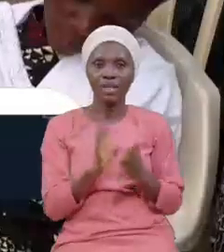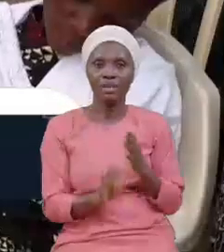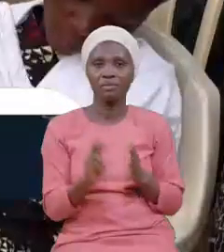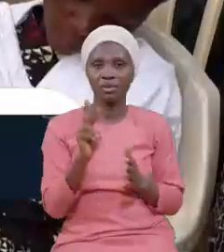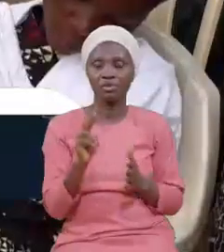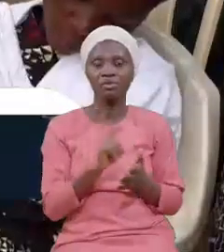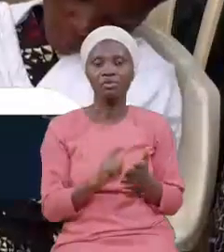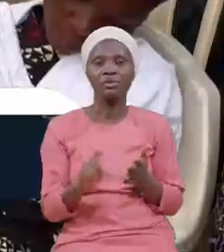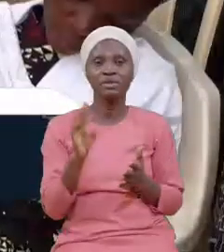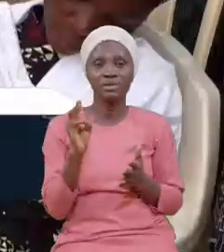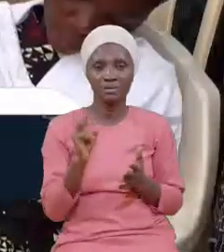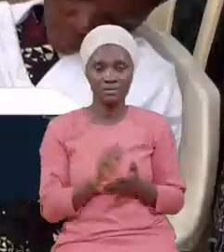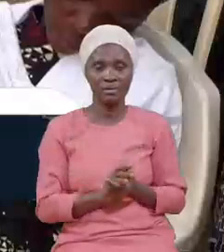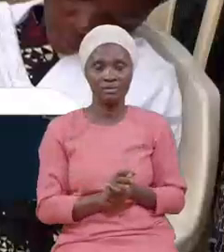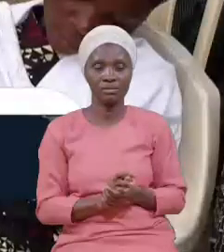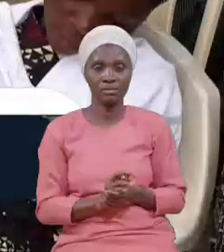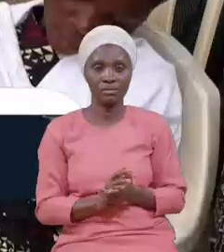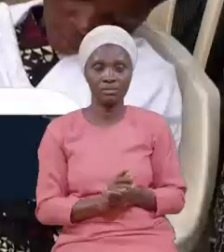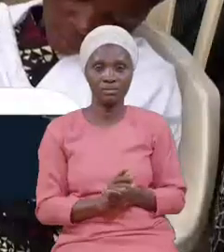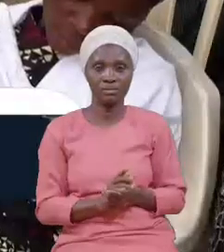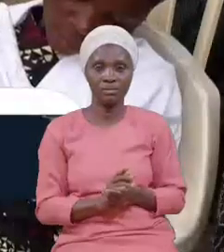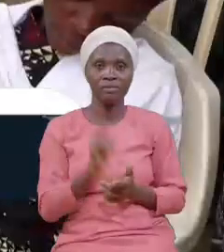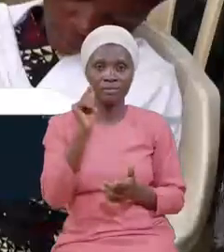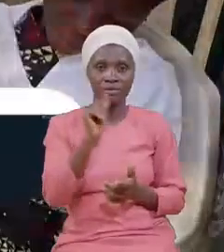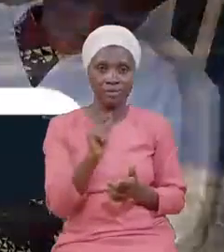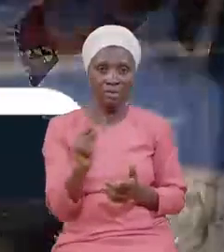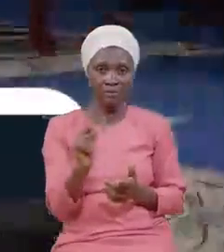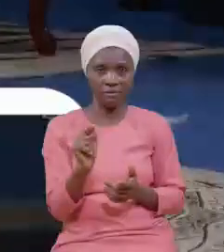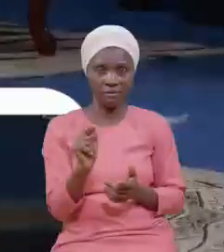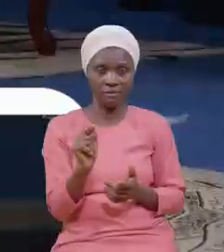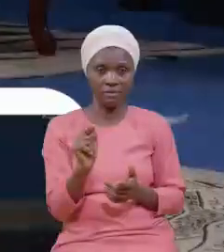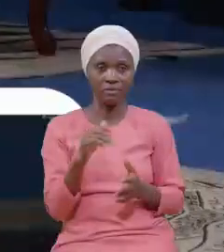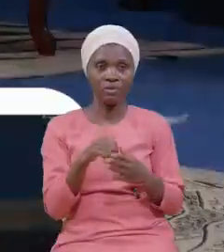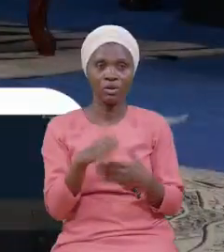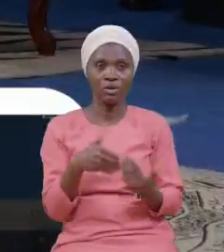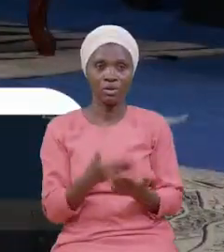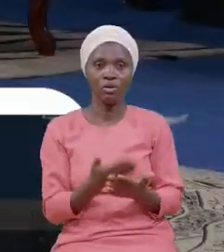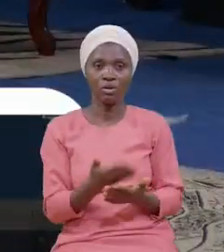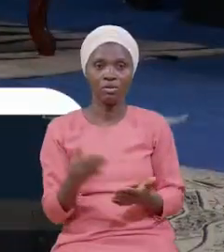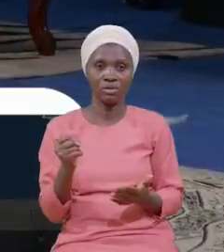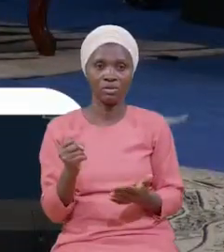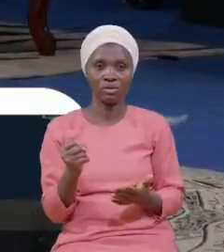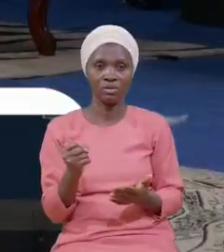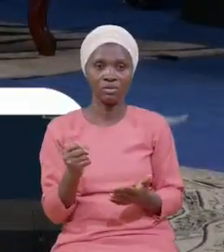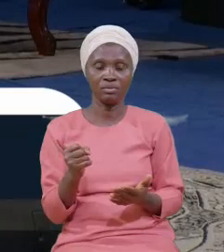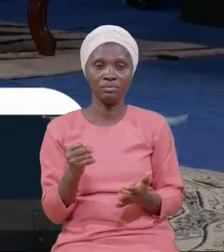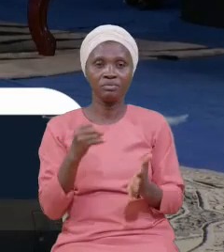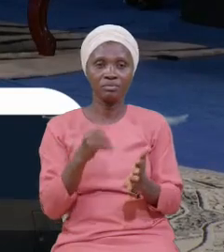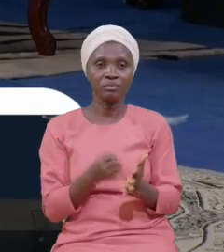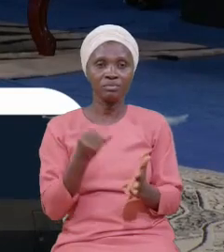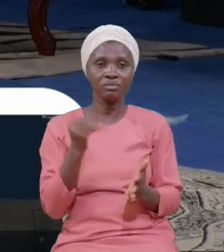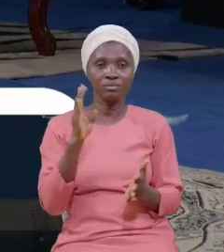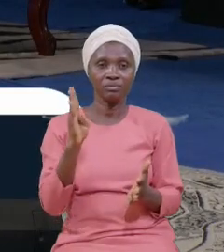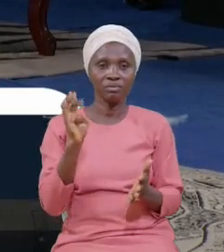verse 17, therefore, in all things, it behooved him to